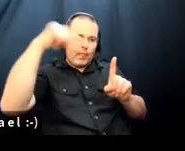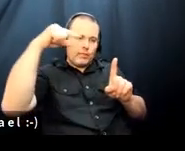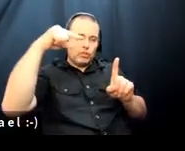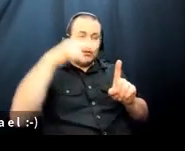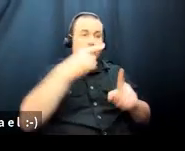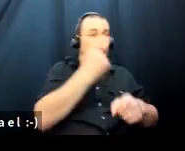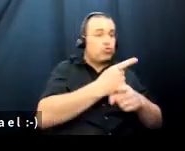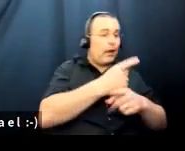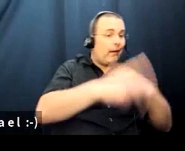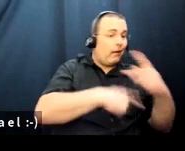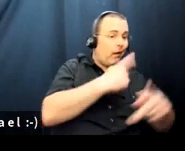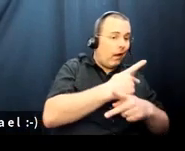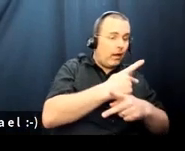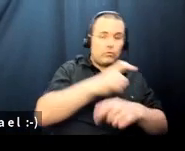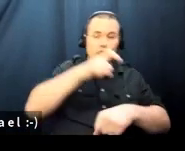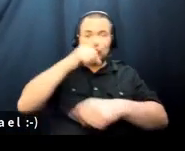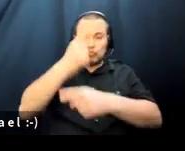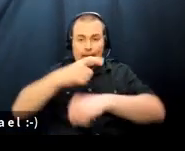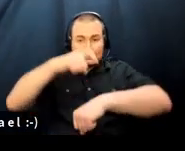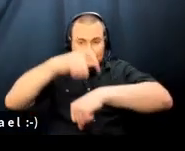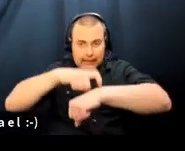right time at the right level.